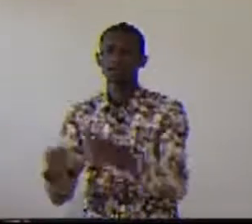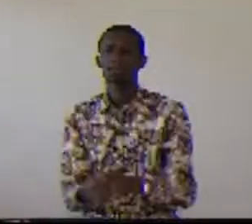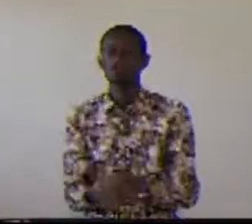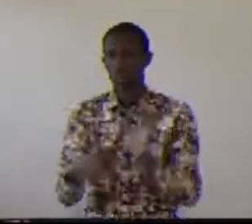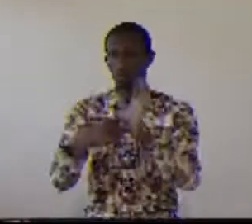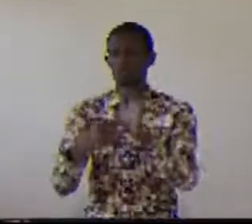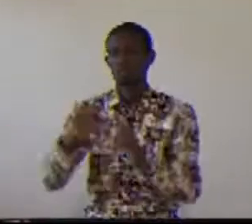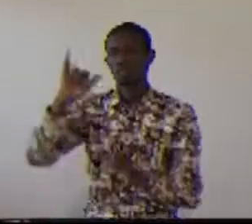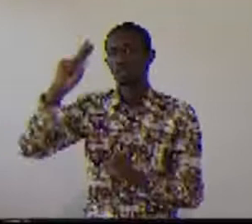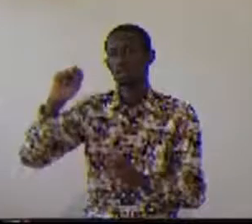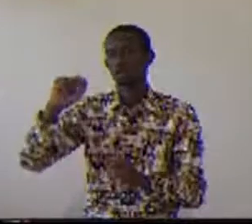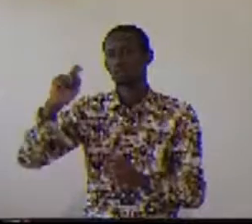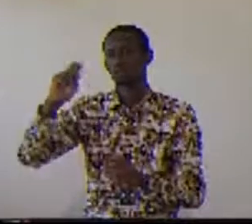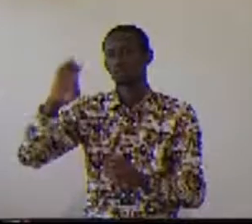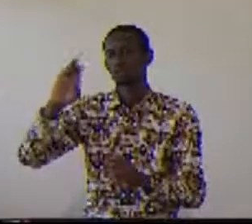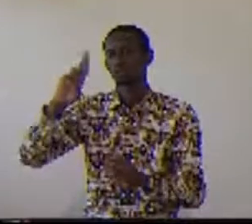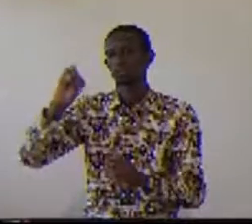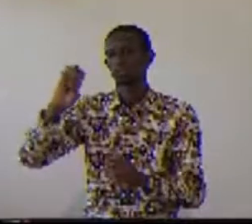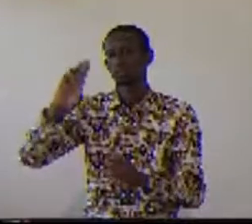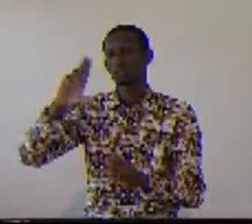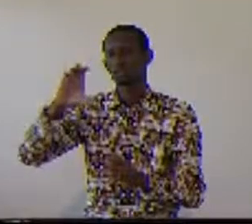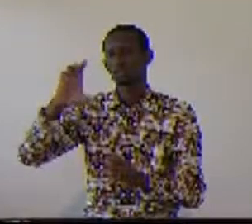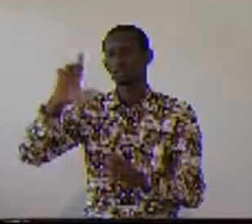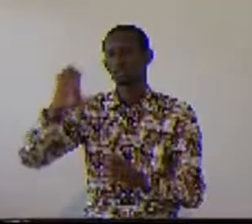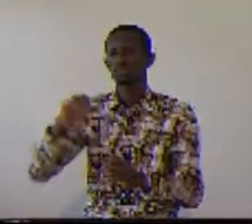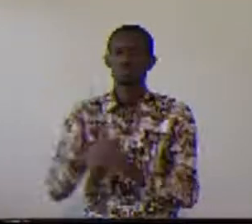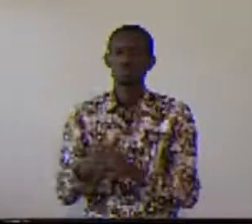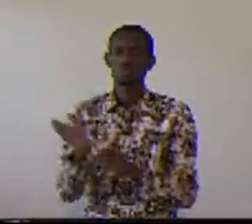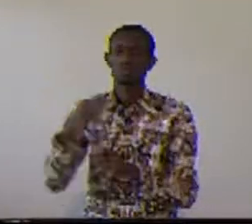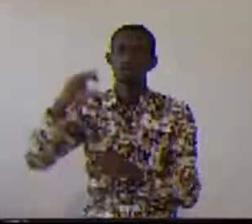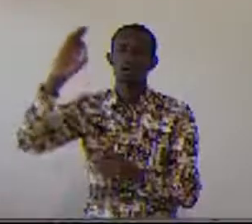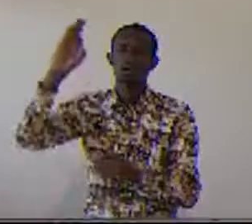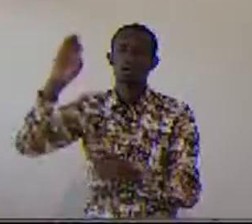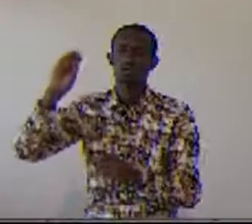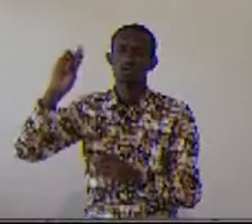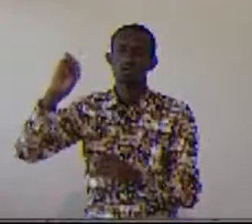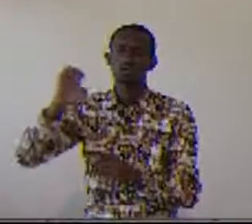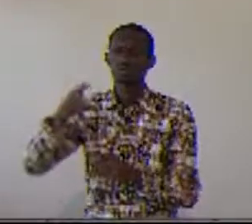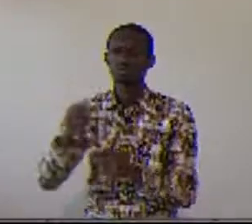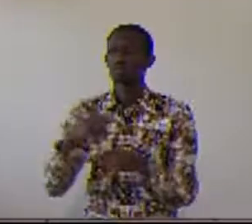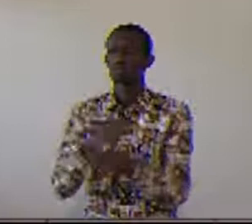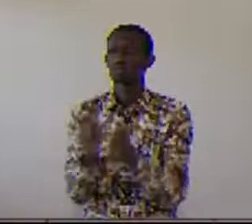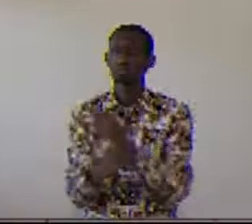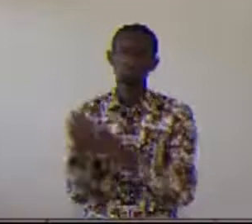intermolecular forces are becoming stronger in that group of the halogens.